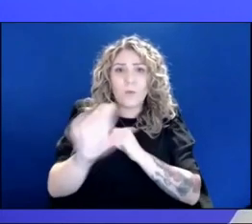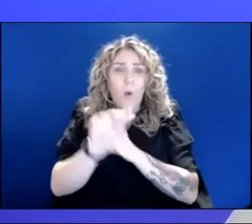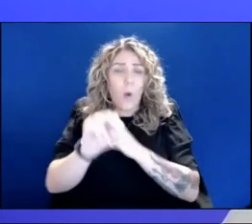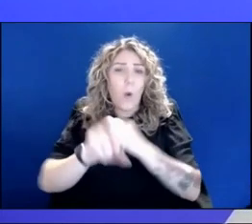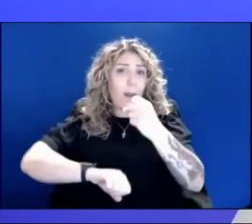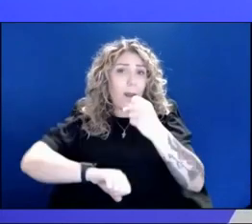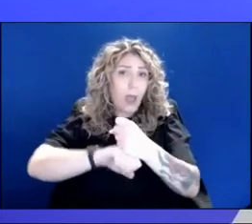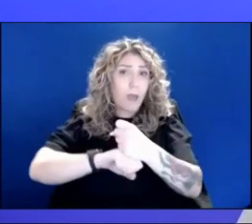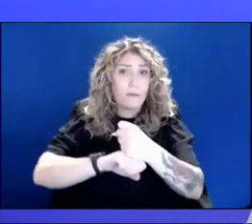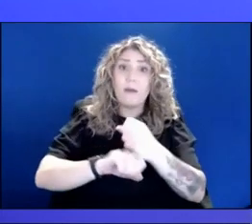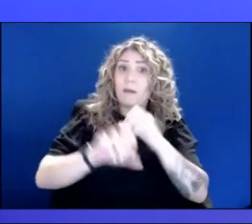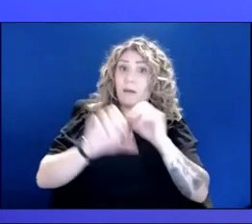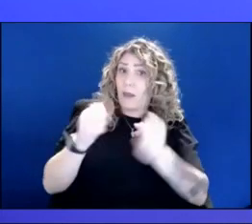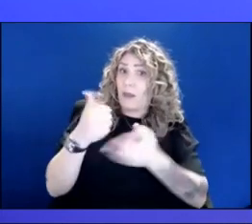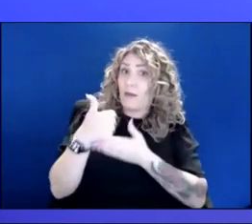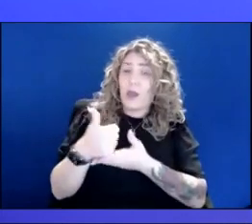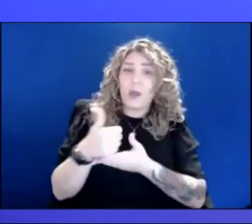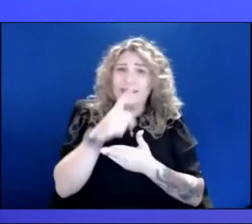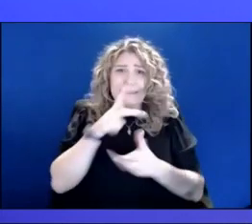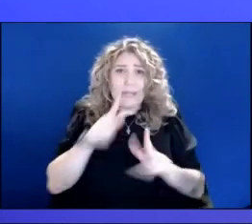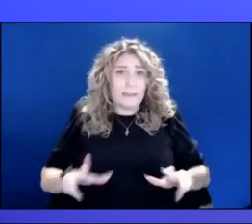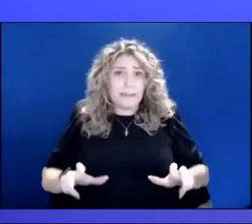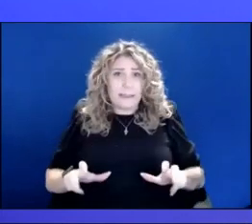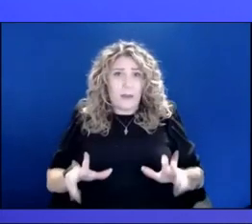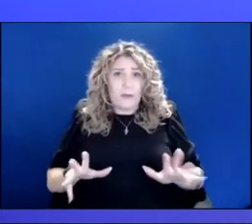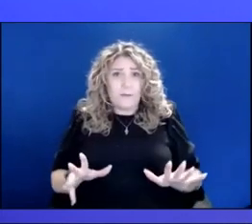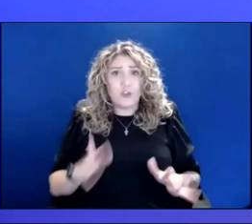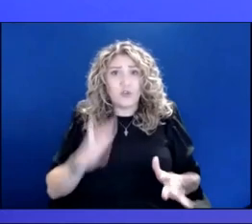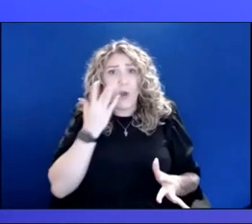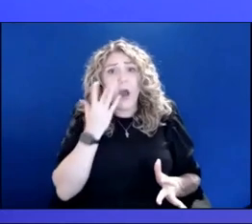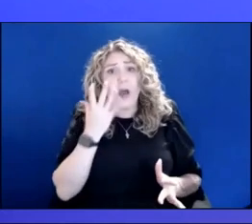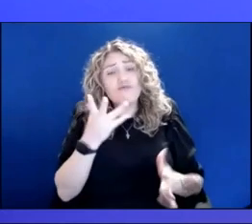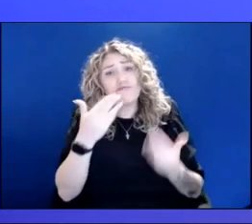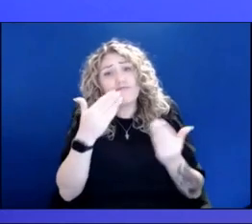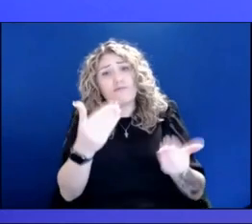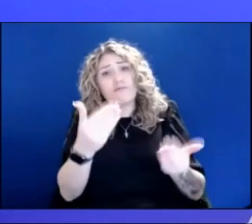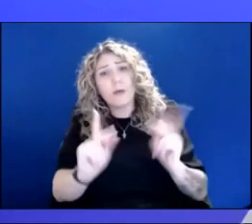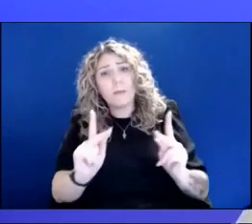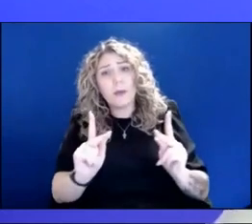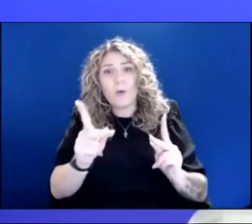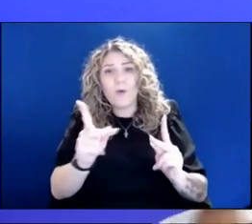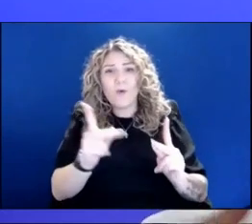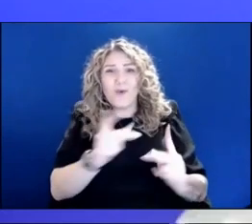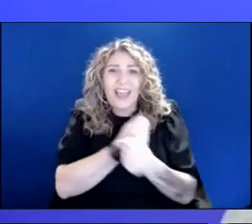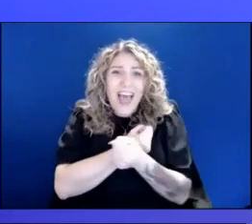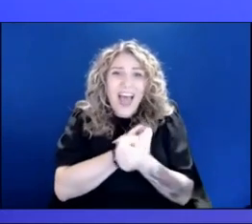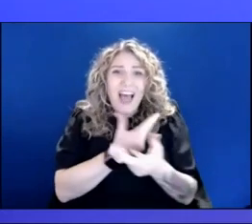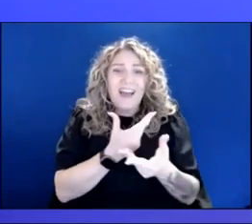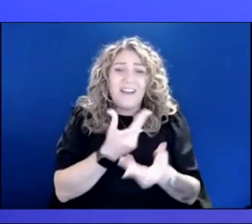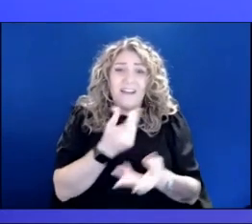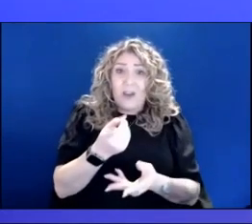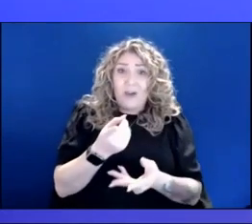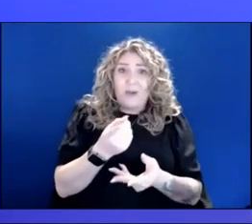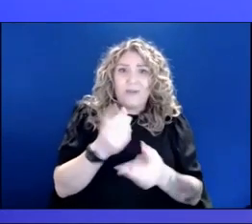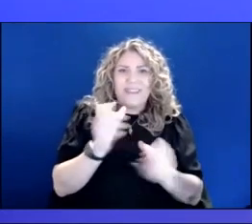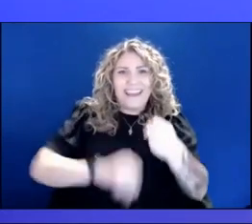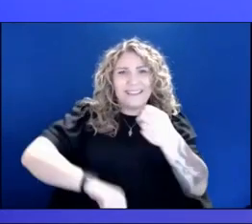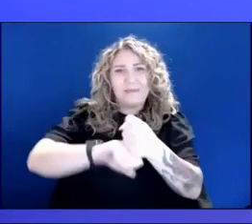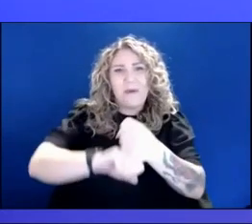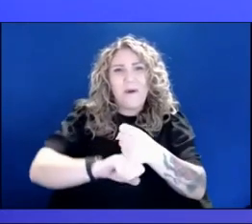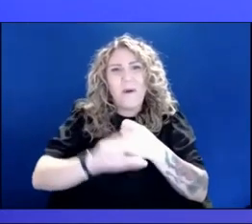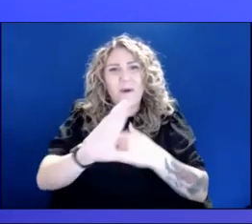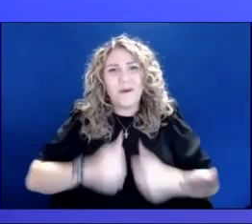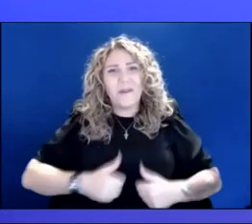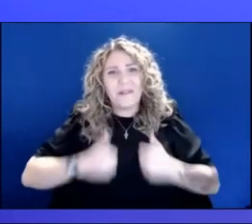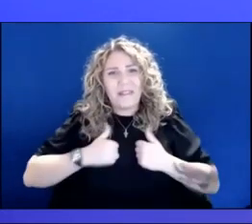not selfish to do that, because you're actually allowing people who love you to be there longer. So, you know, you're going to live longer